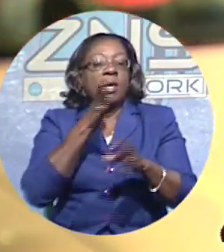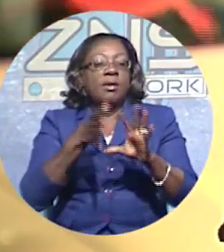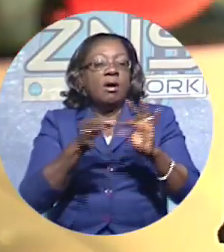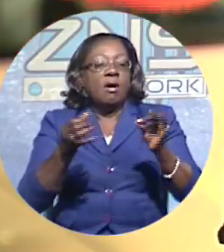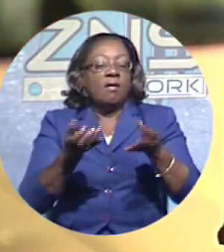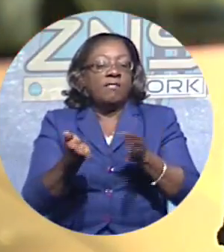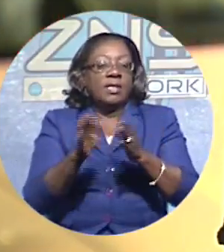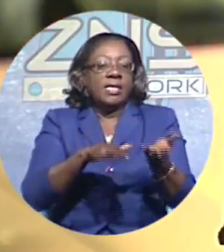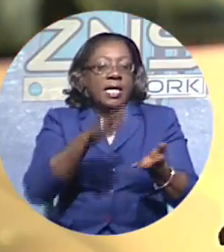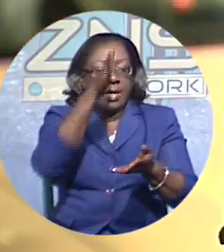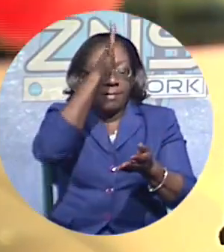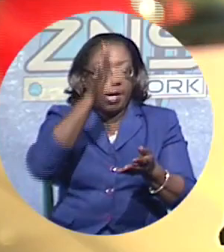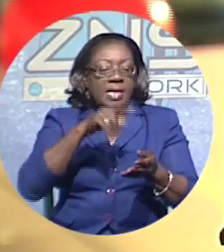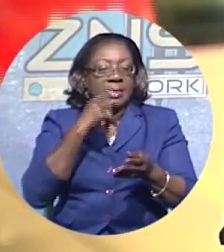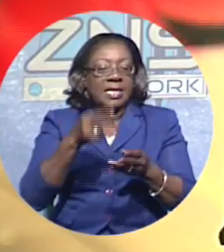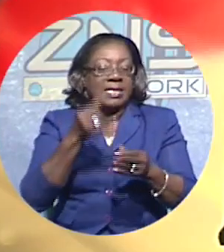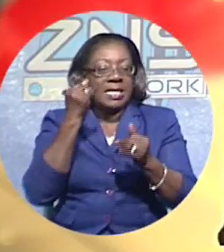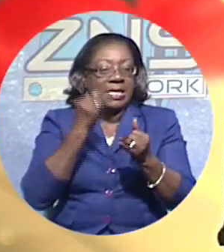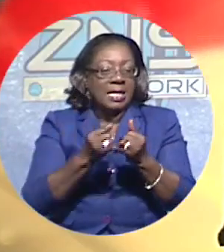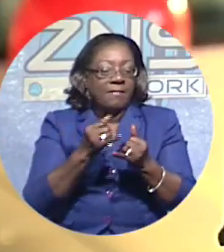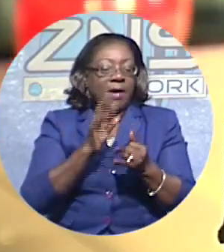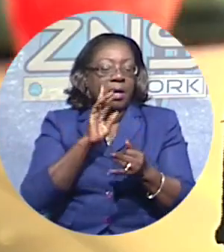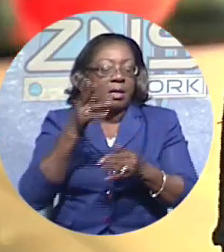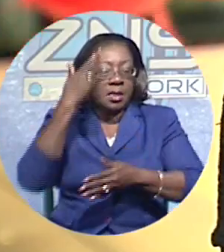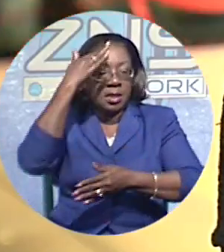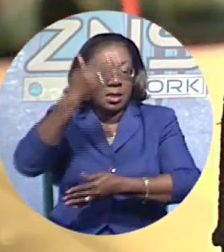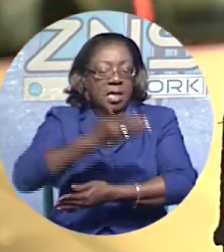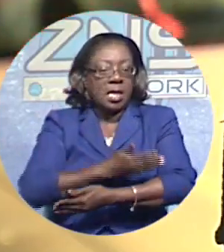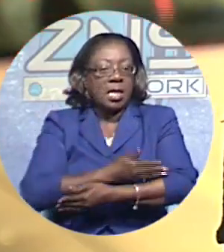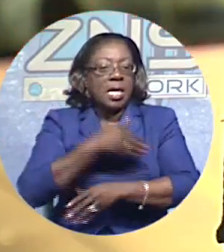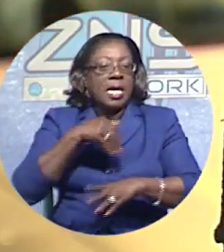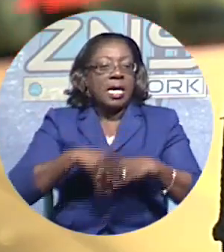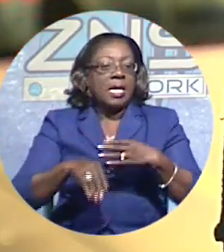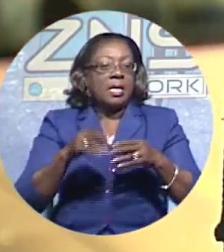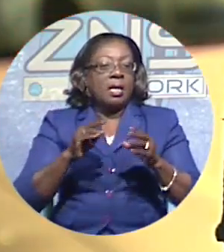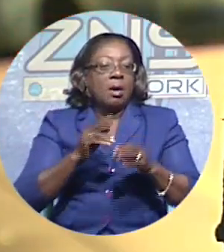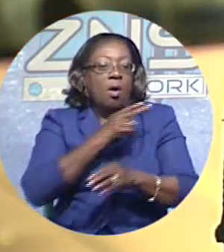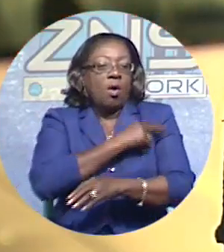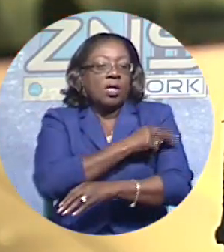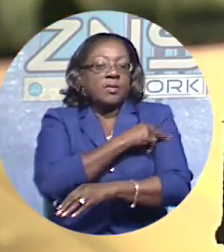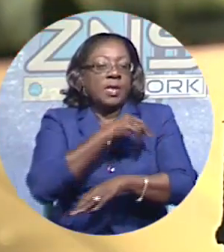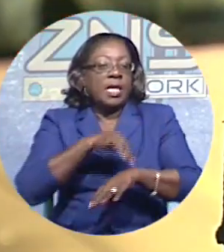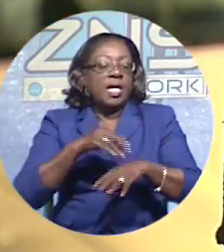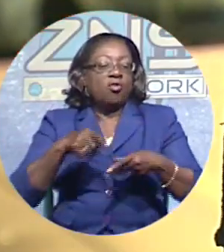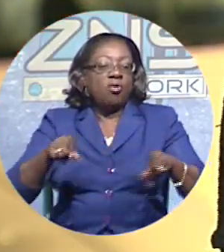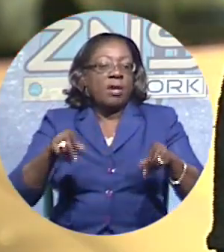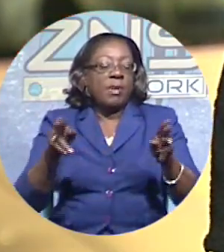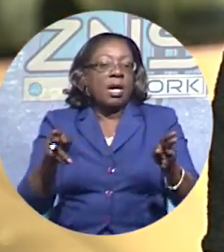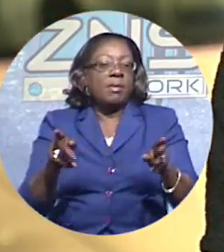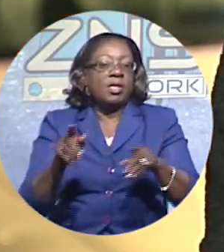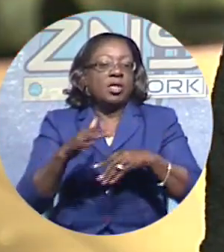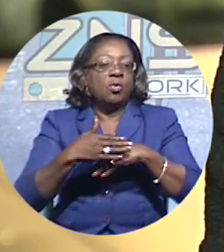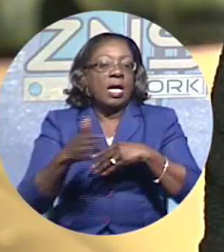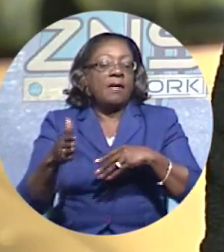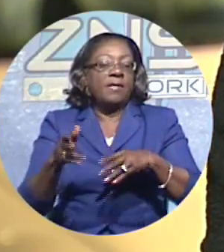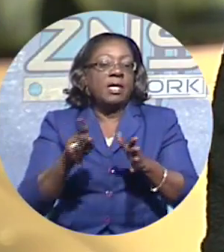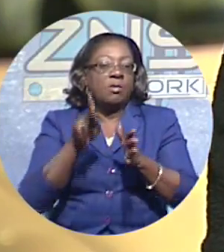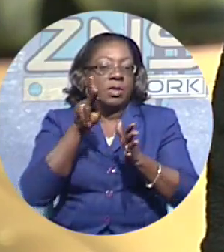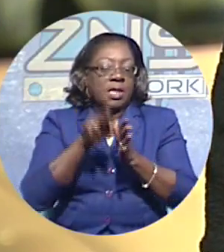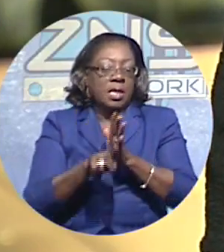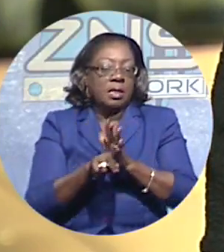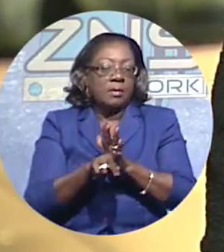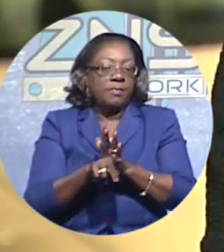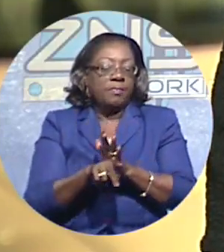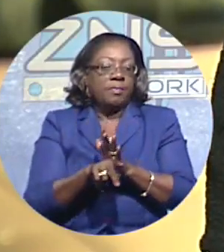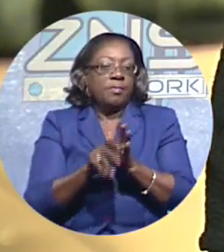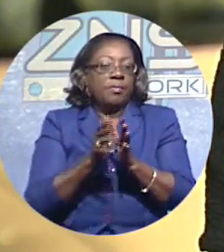who testified that she identified her son at the Rand morgue shortly after he was killed. Darnell Dorsett and Charles Newbold III are appearing